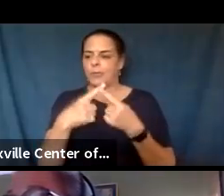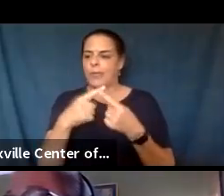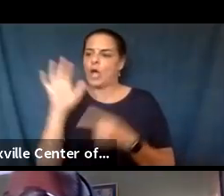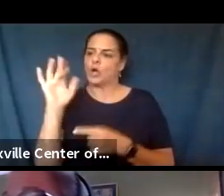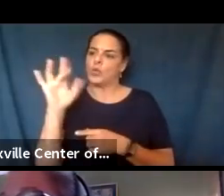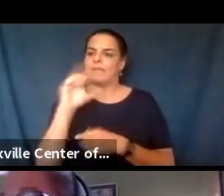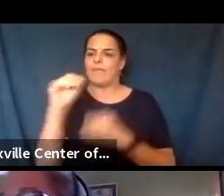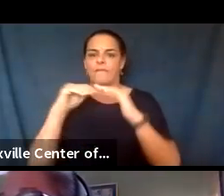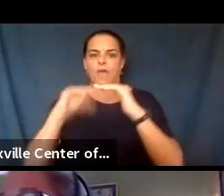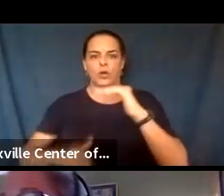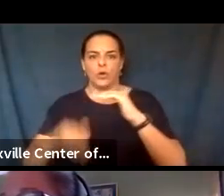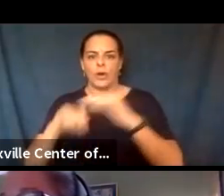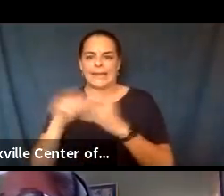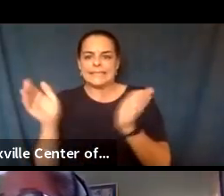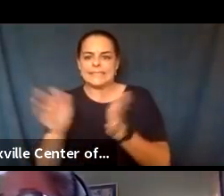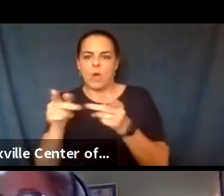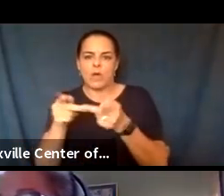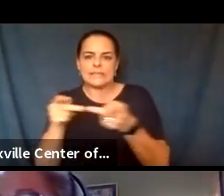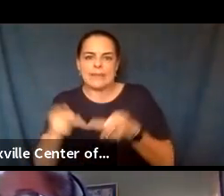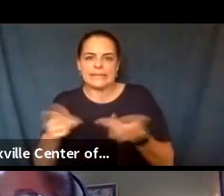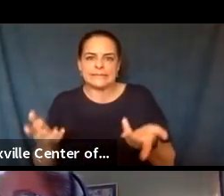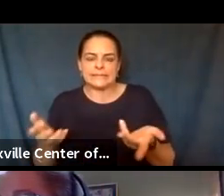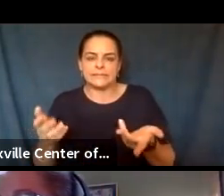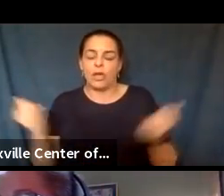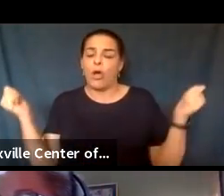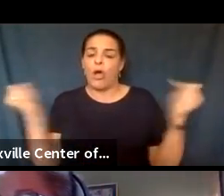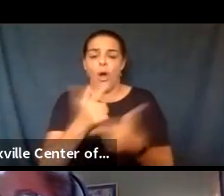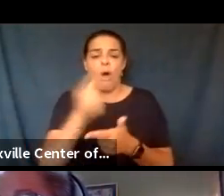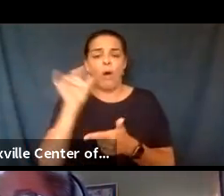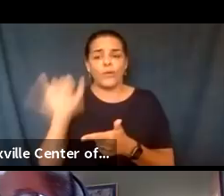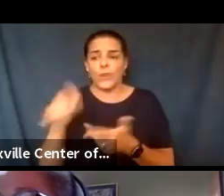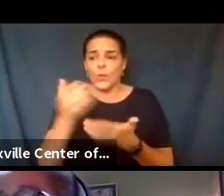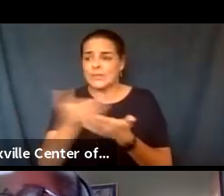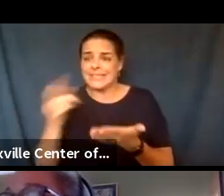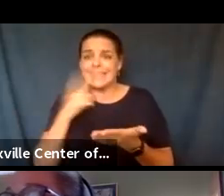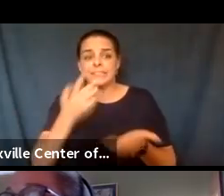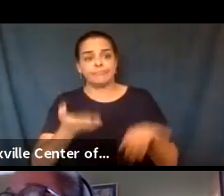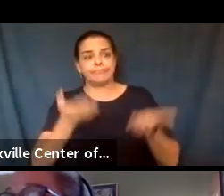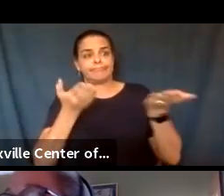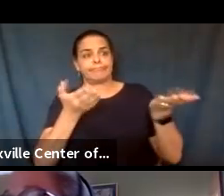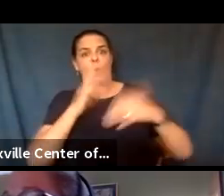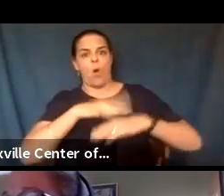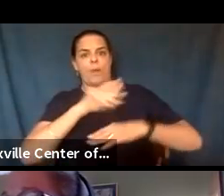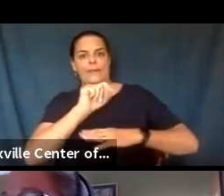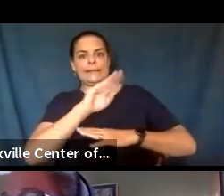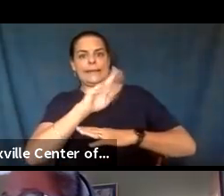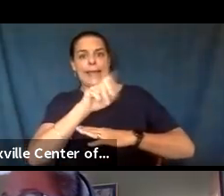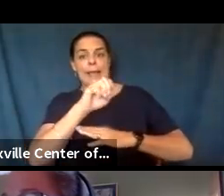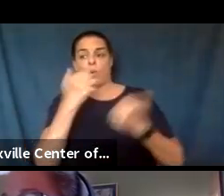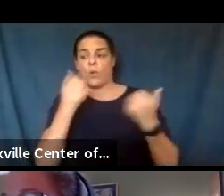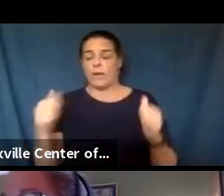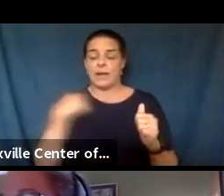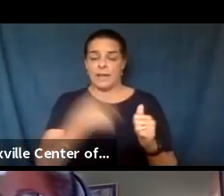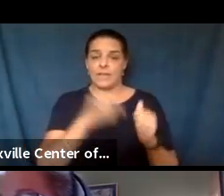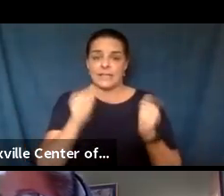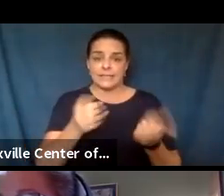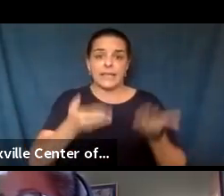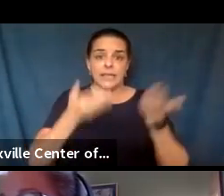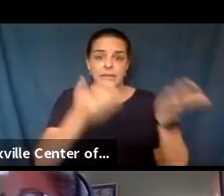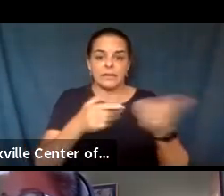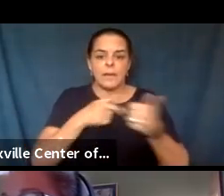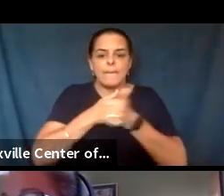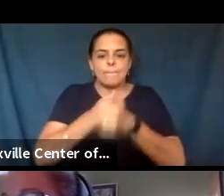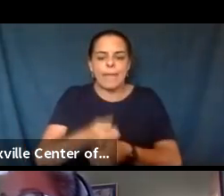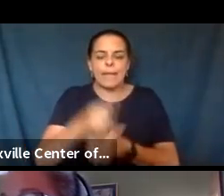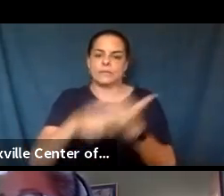under in small spaces. All that is on the table, and any of us can bring that based on what we're